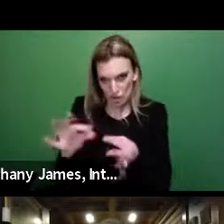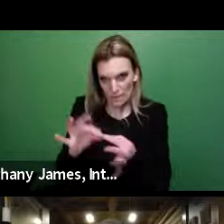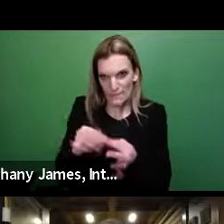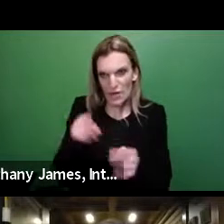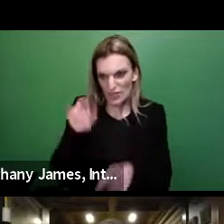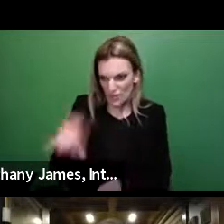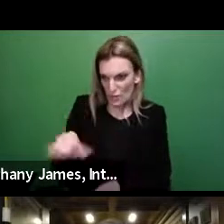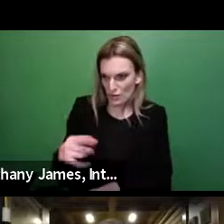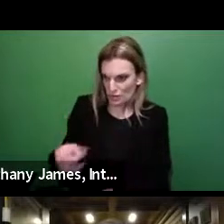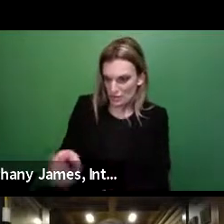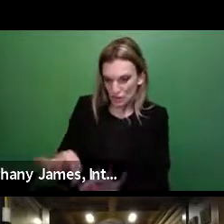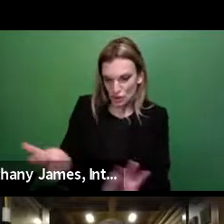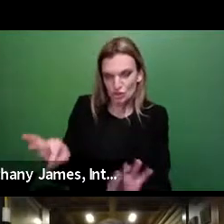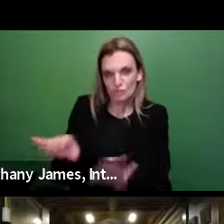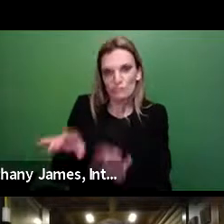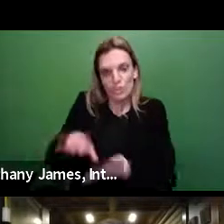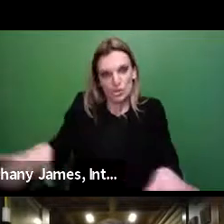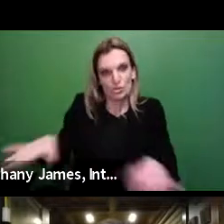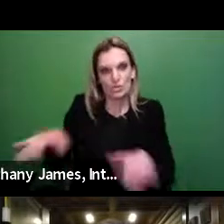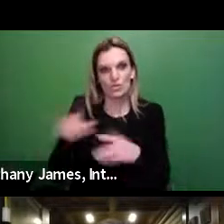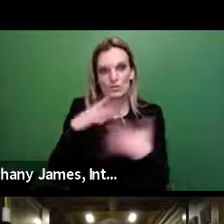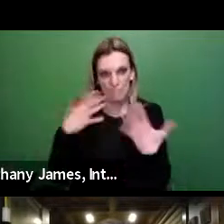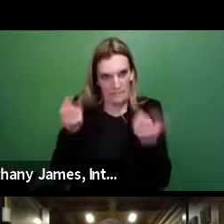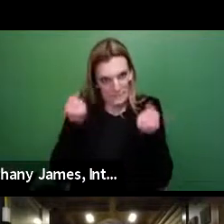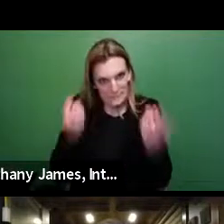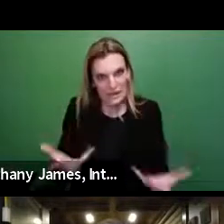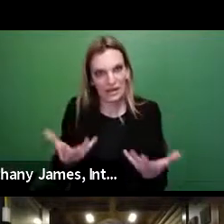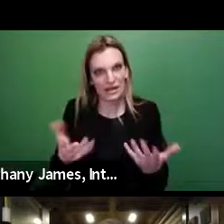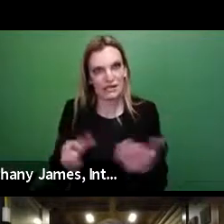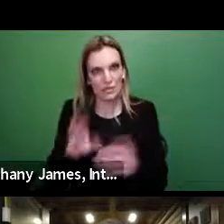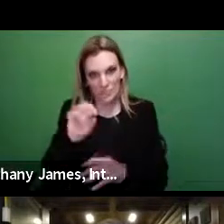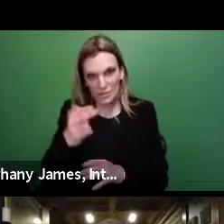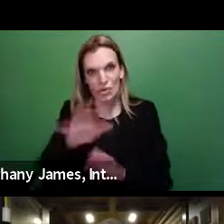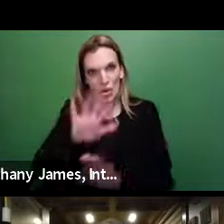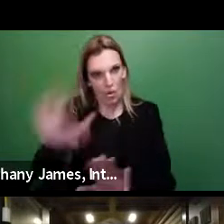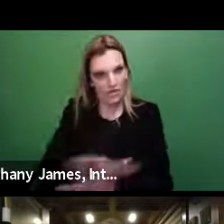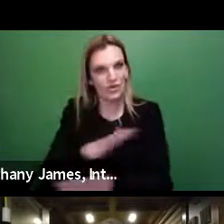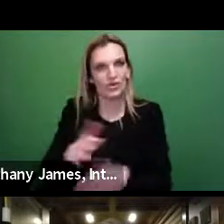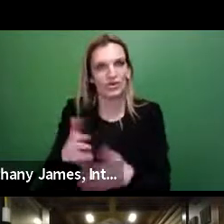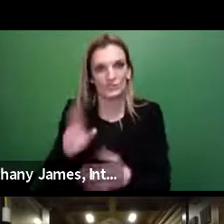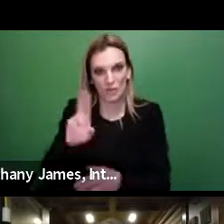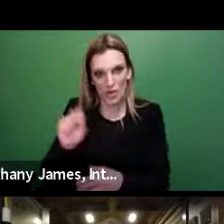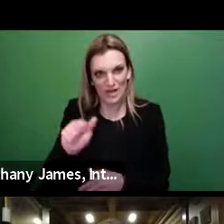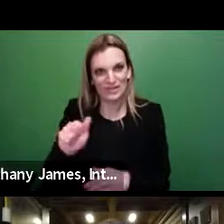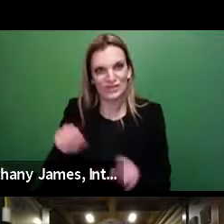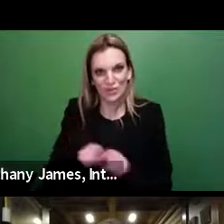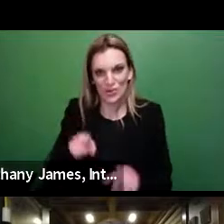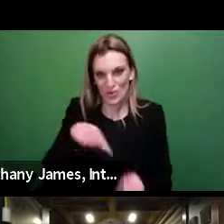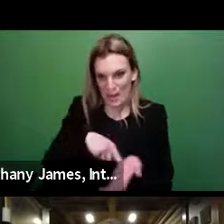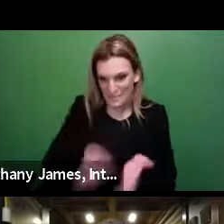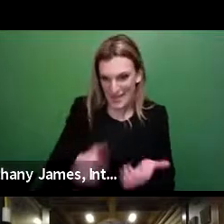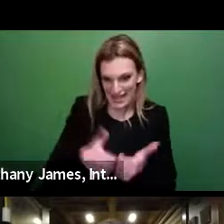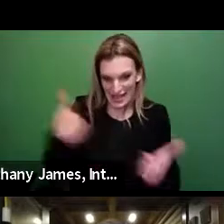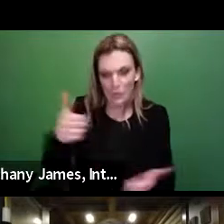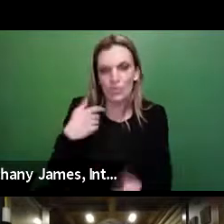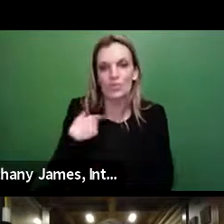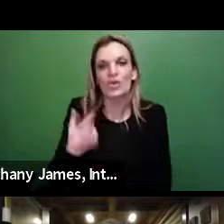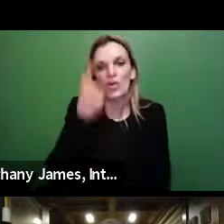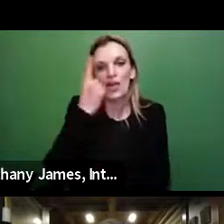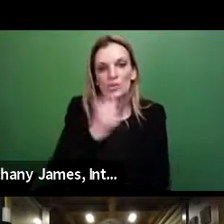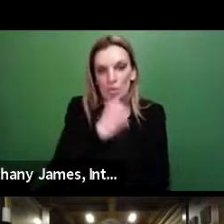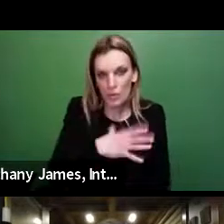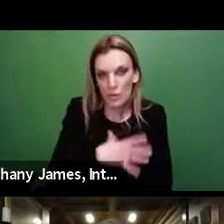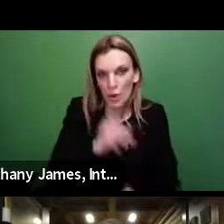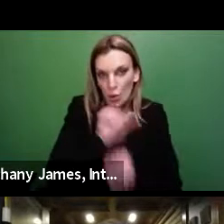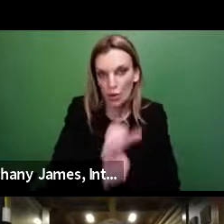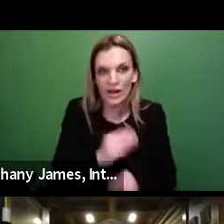sizable population, both in Michigan and around the country, and as well as that the pay gap, when we realize that women are both working